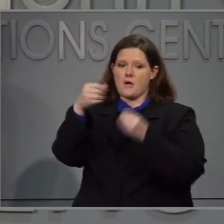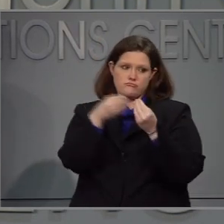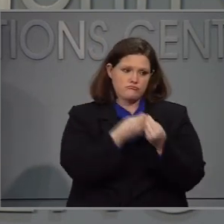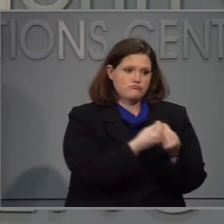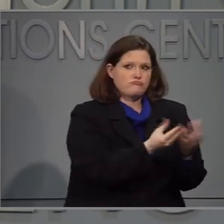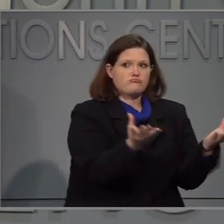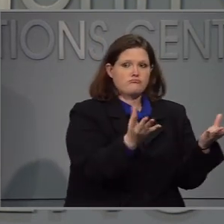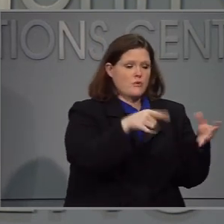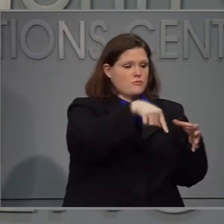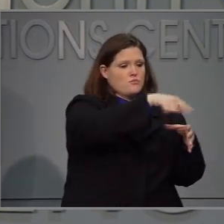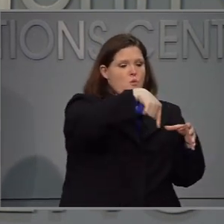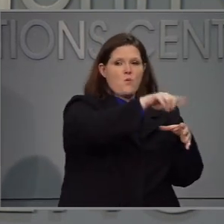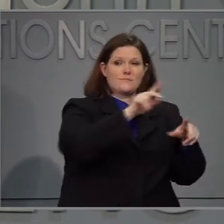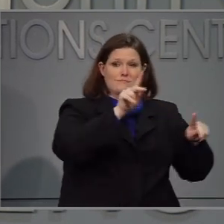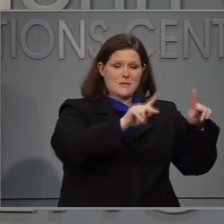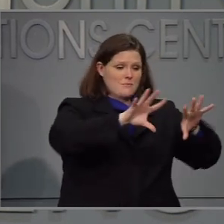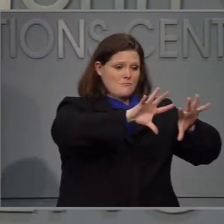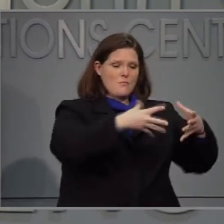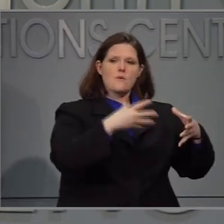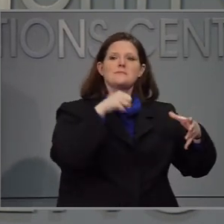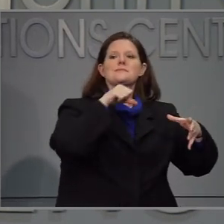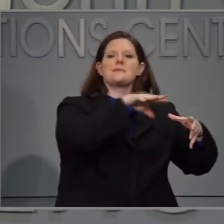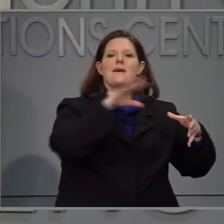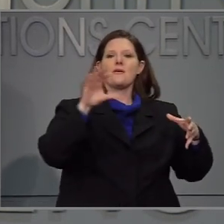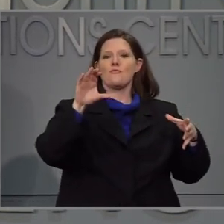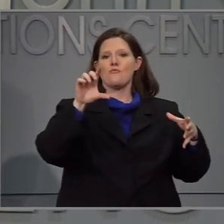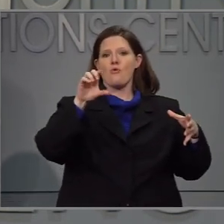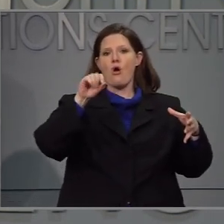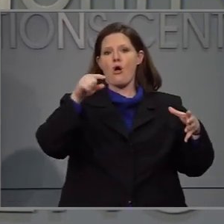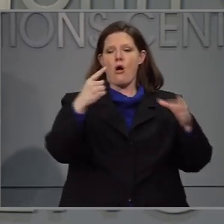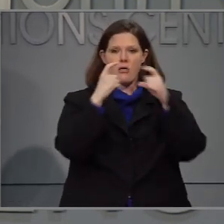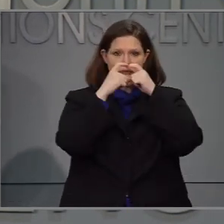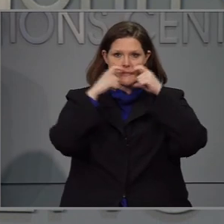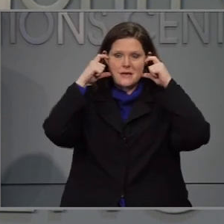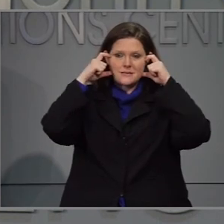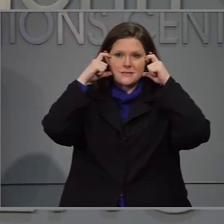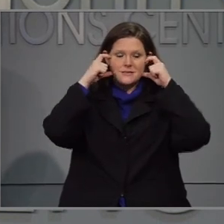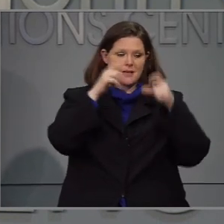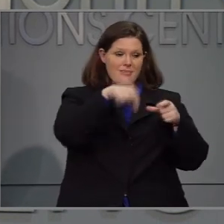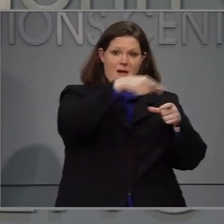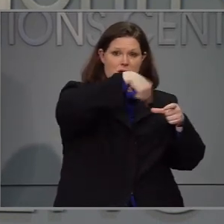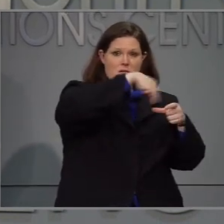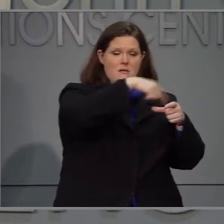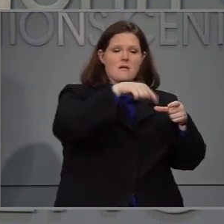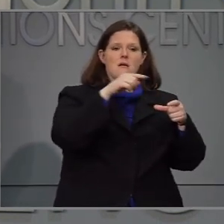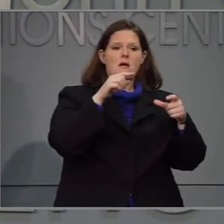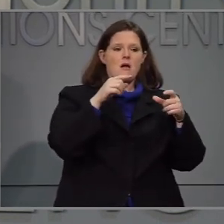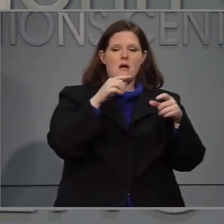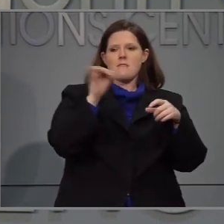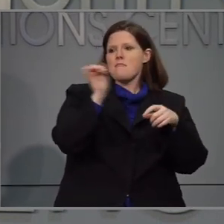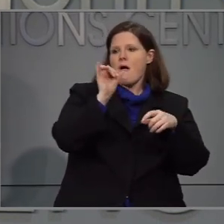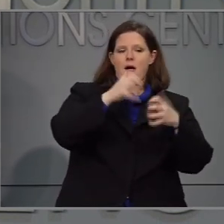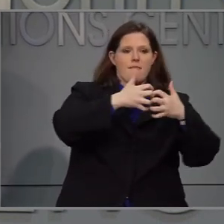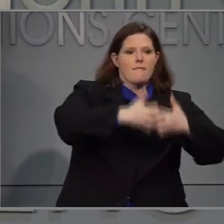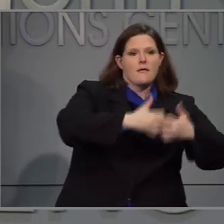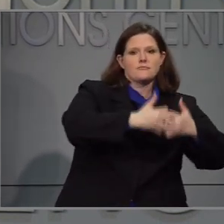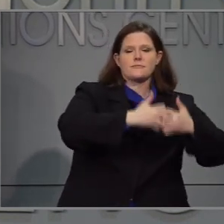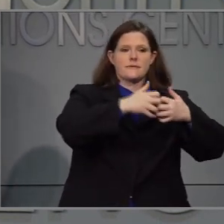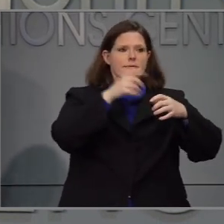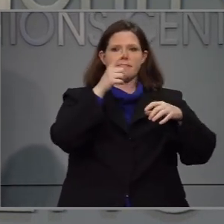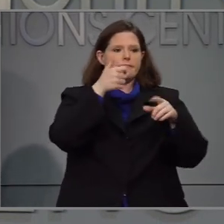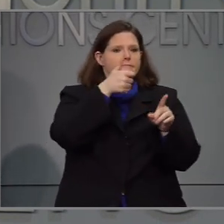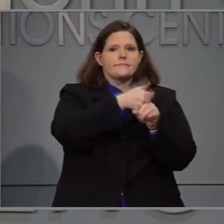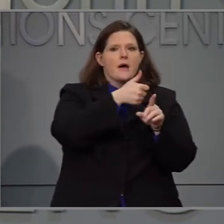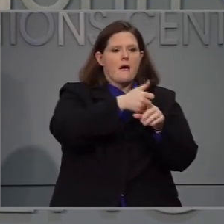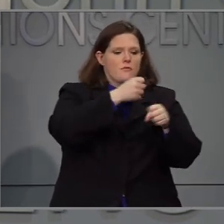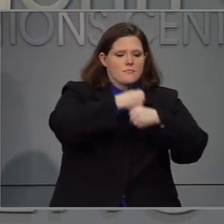infrastructure sector workers in places where social distancing is difficult to maintain. FEMA will provide cloth masks